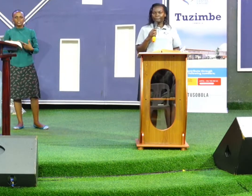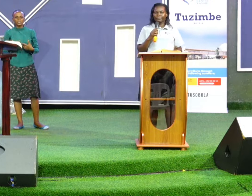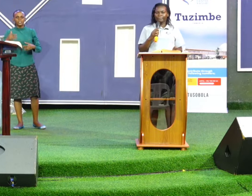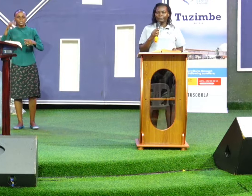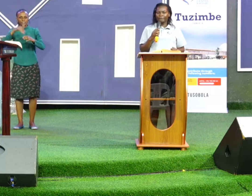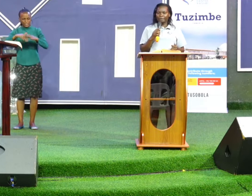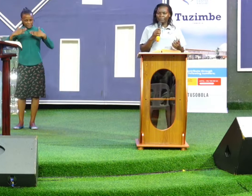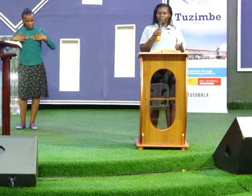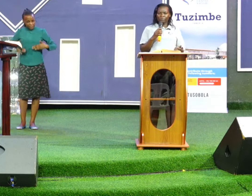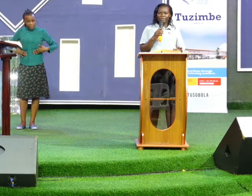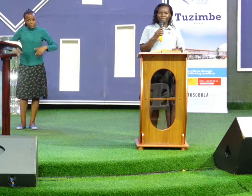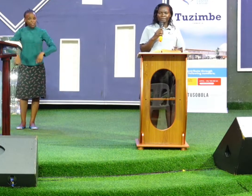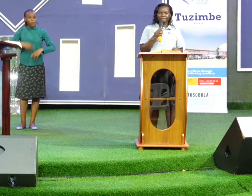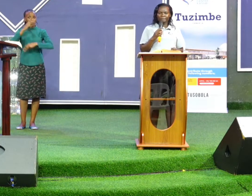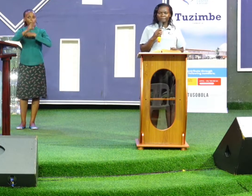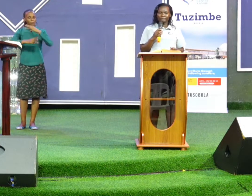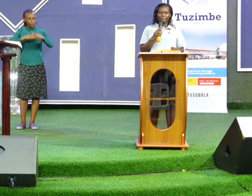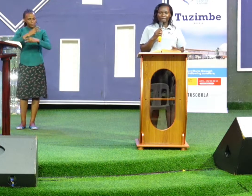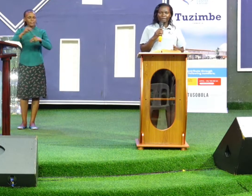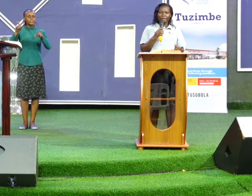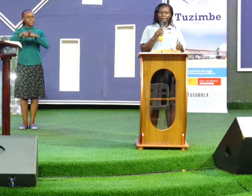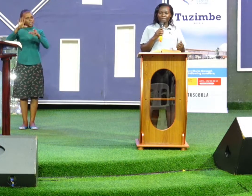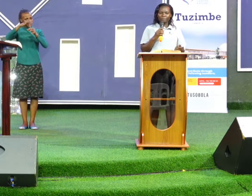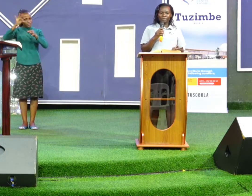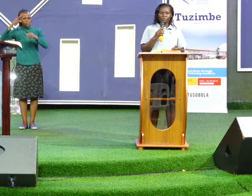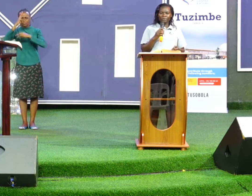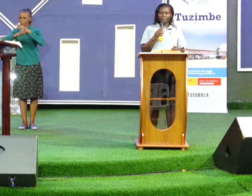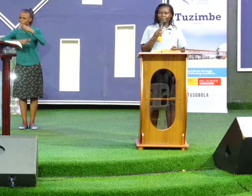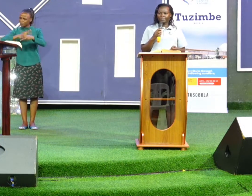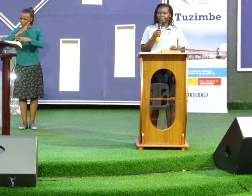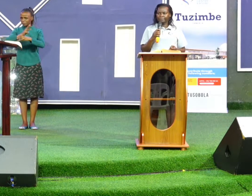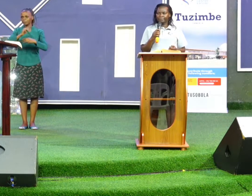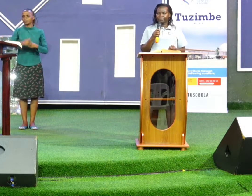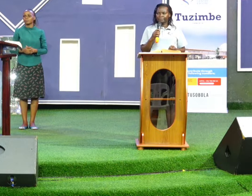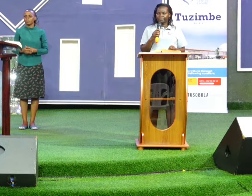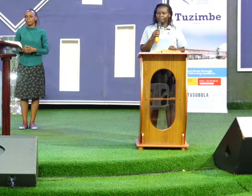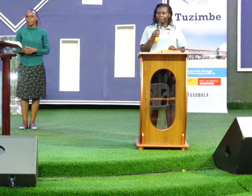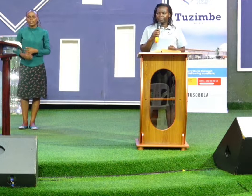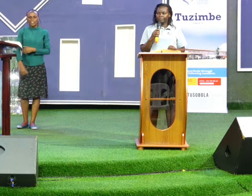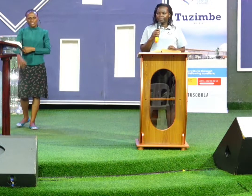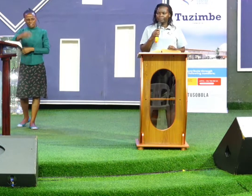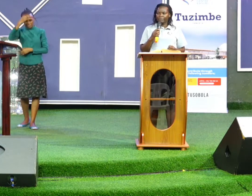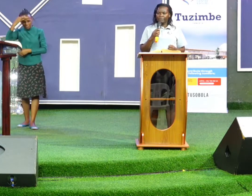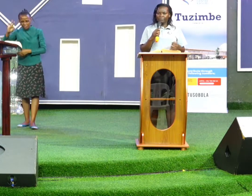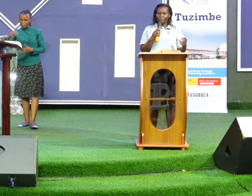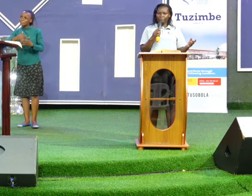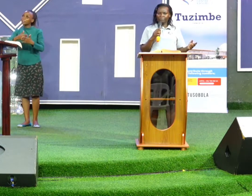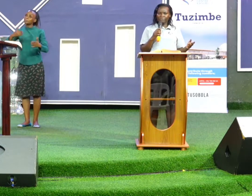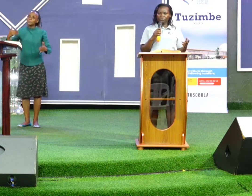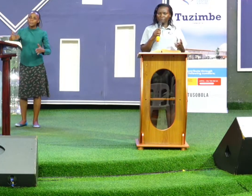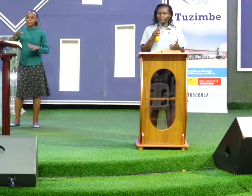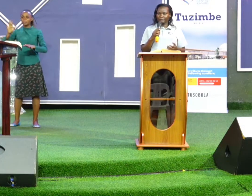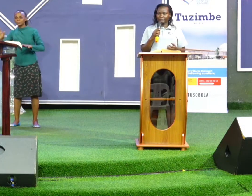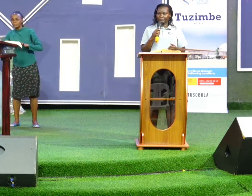to? In the physical world and the spiritual world. Even though you've